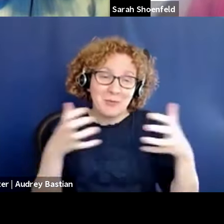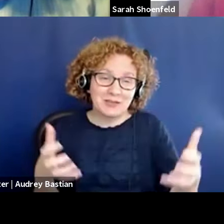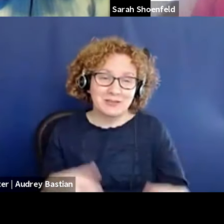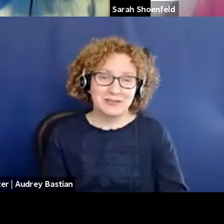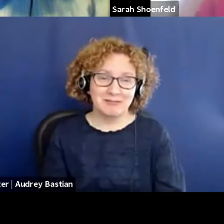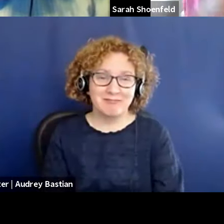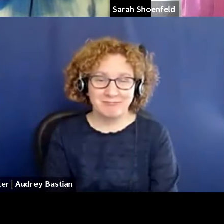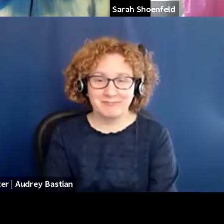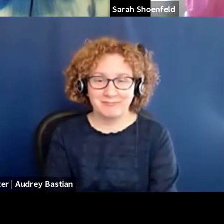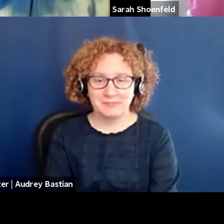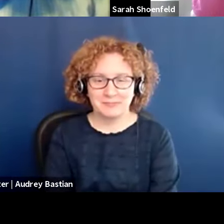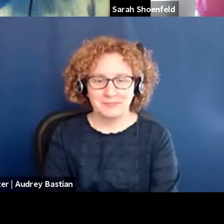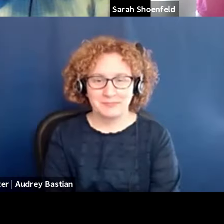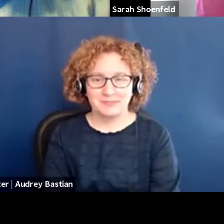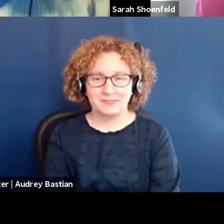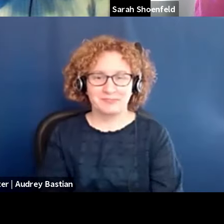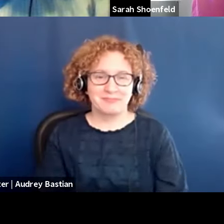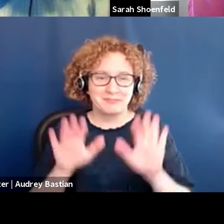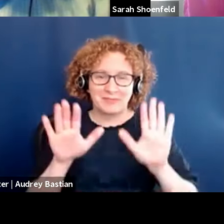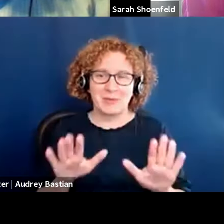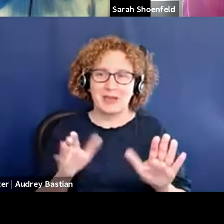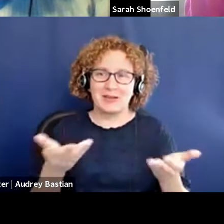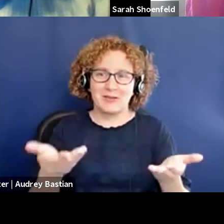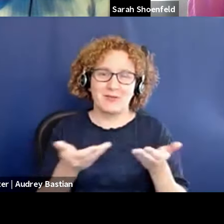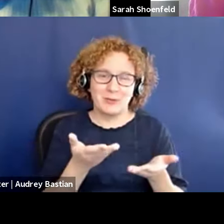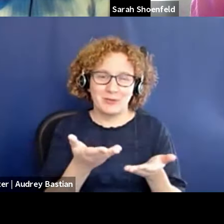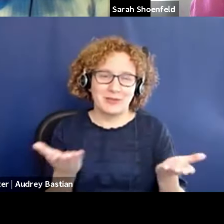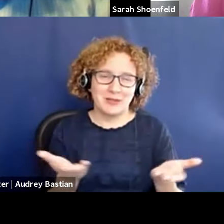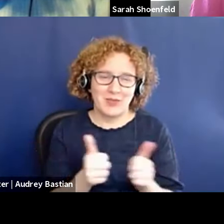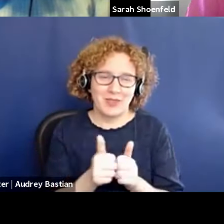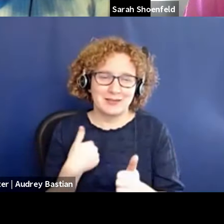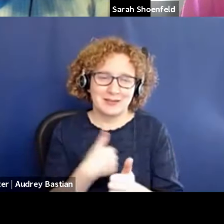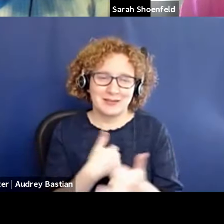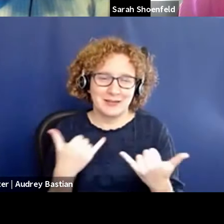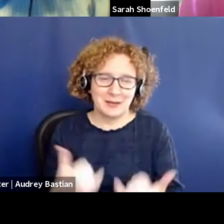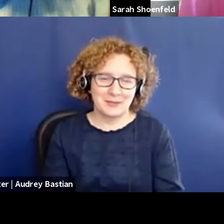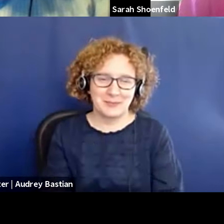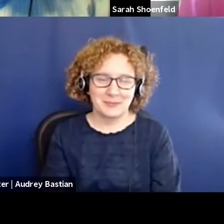Mm-hmm. It's really great to have you here with us today.